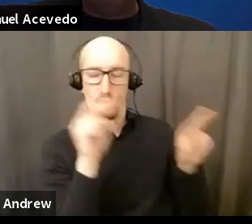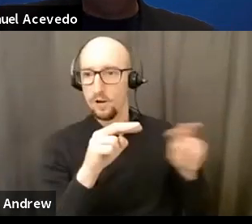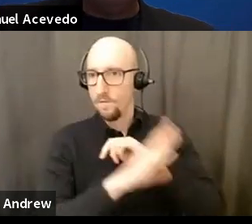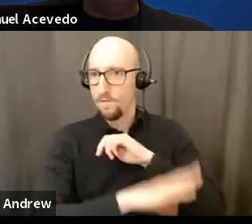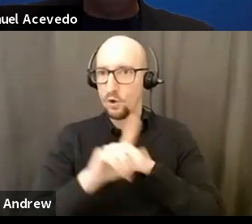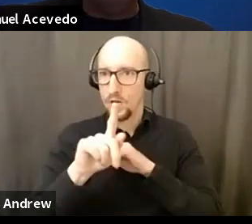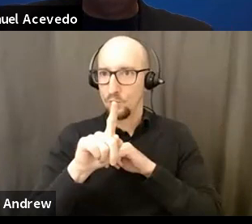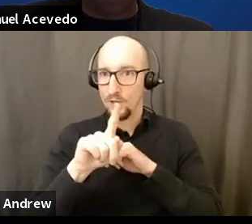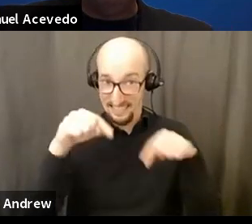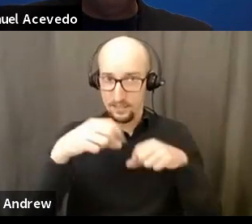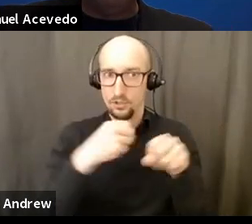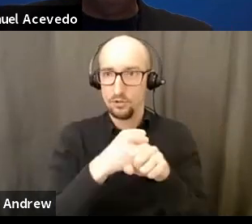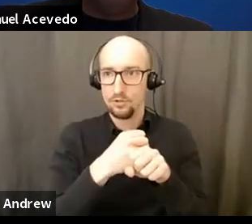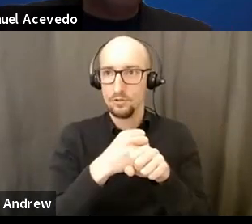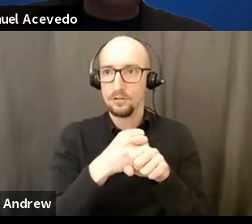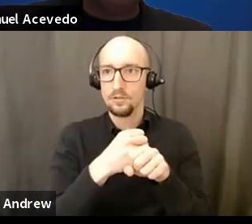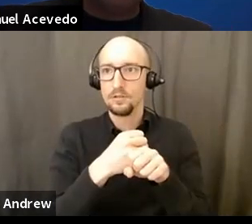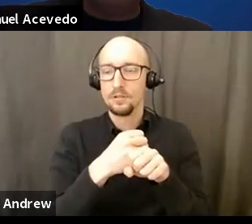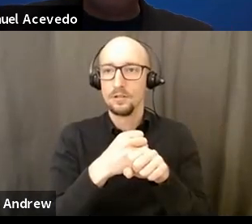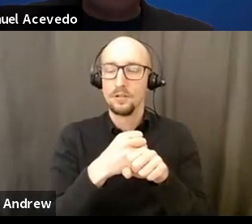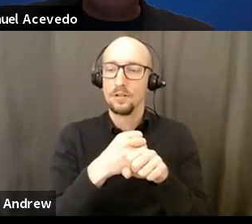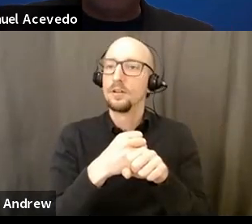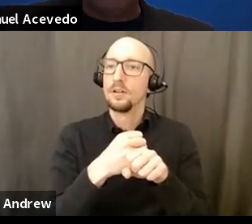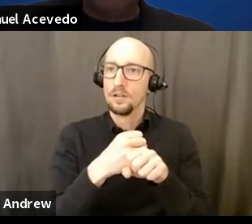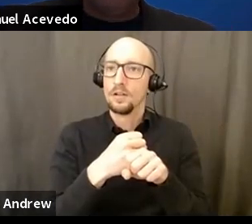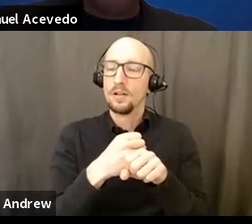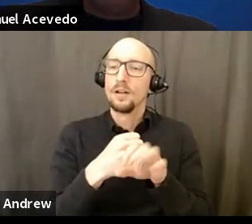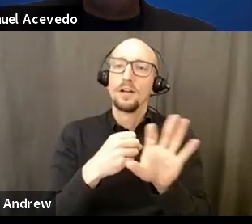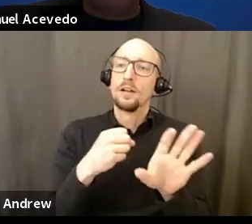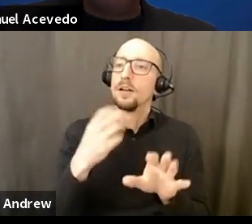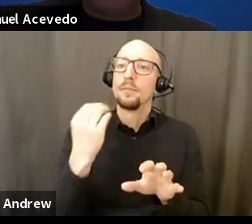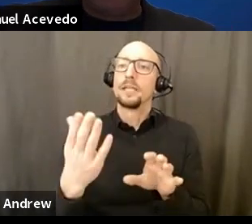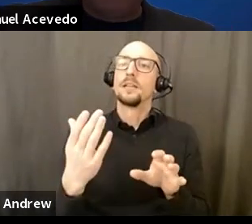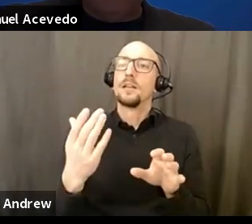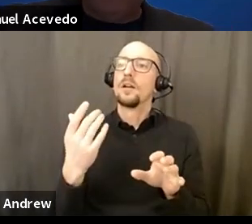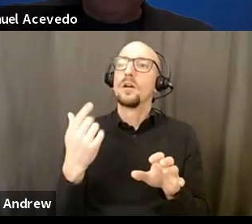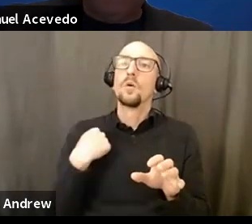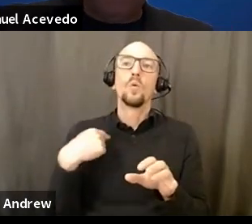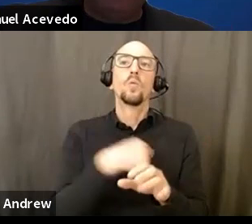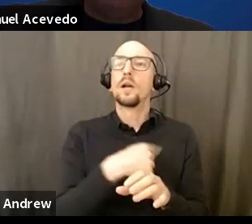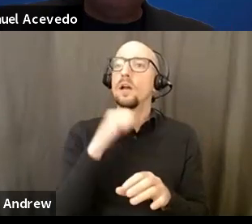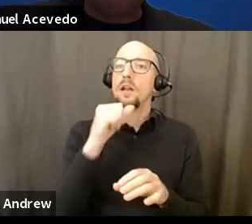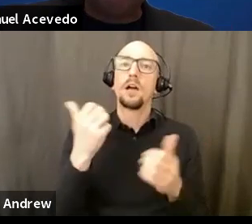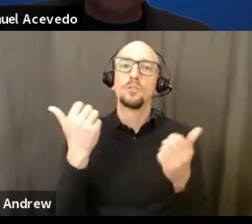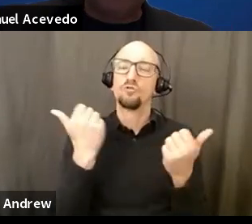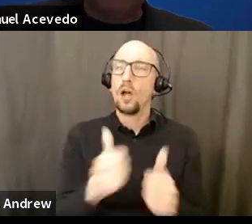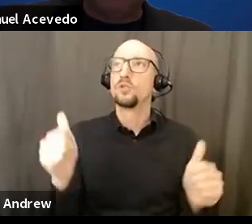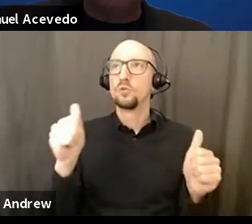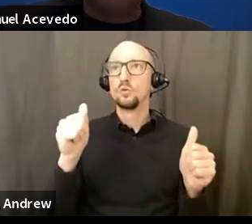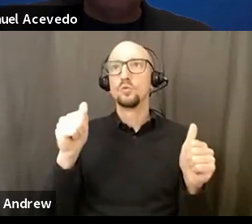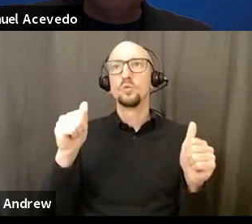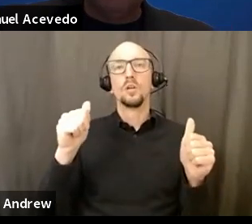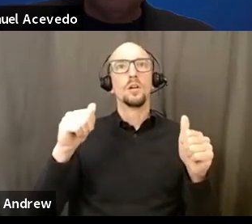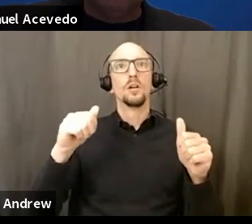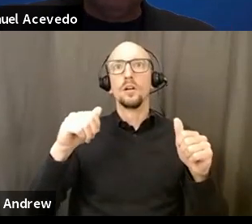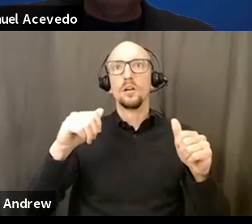And I don't, gosh, I'm full of mixed metaphors. We're not building Rome in a day, or